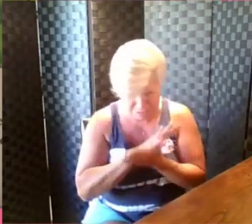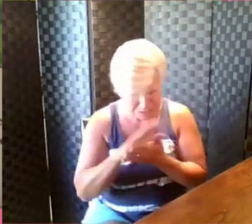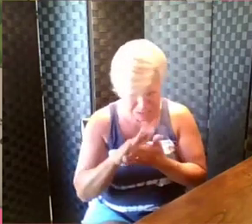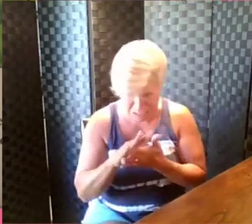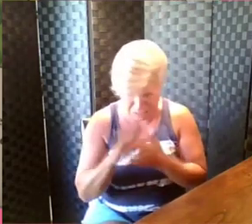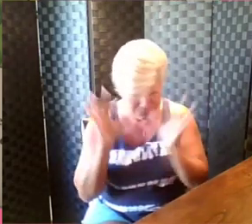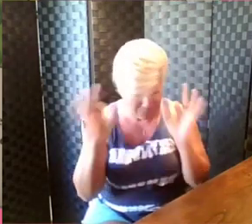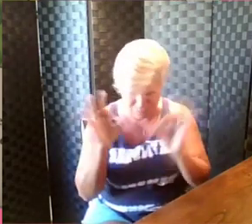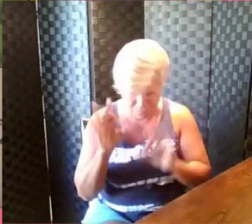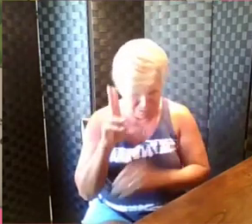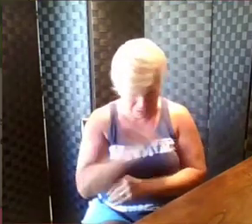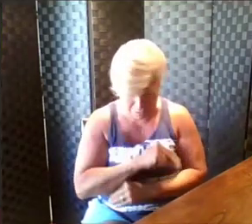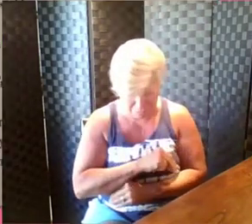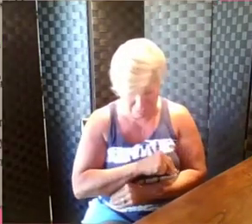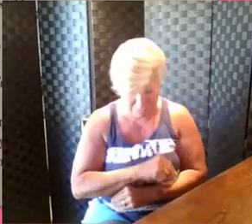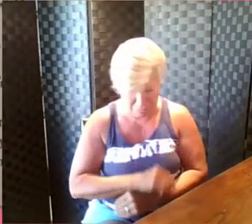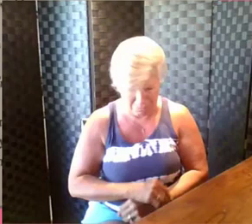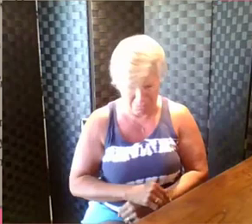absolutely dreadful.